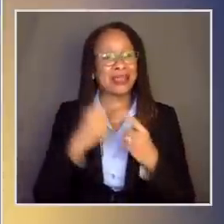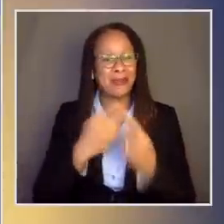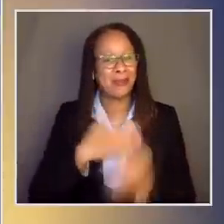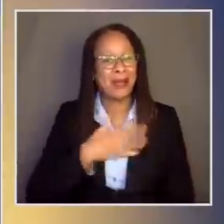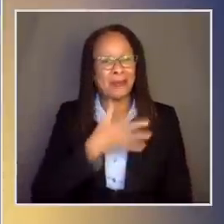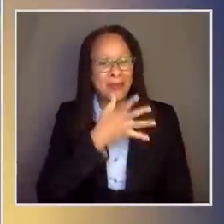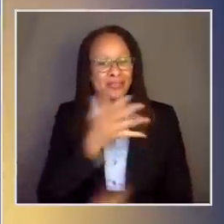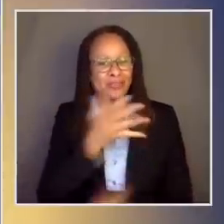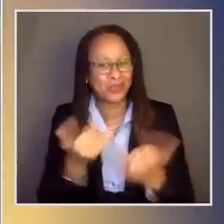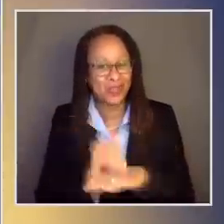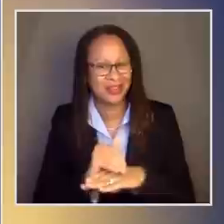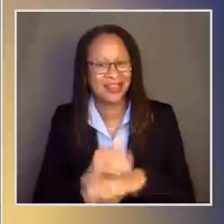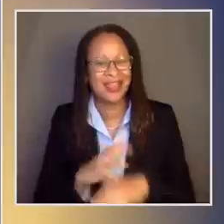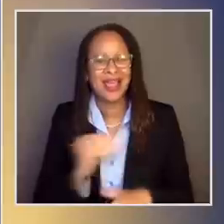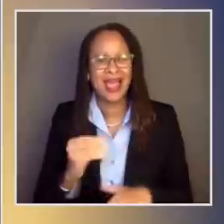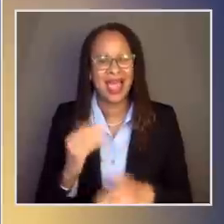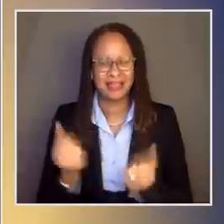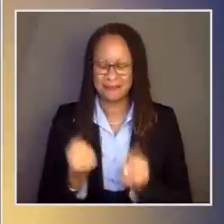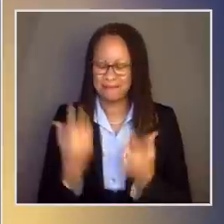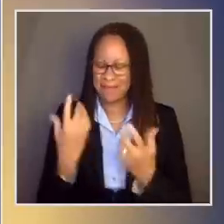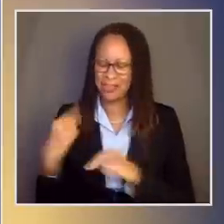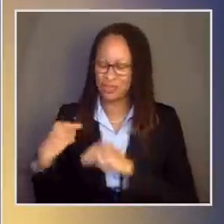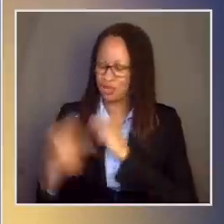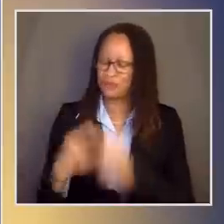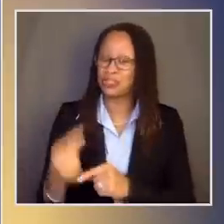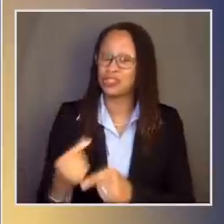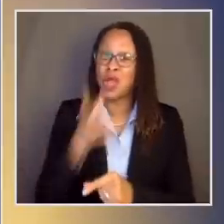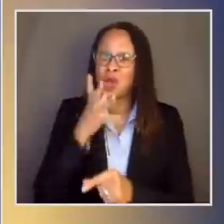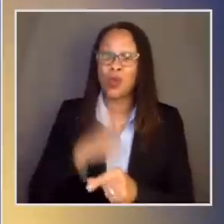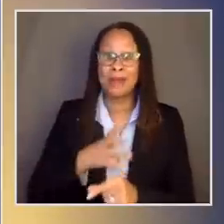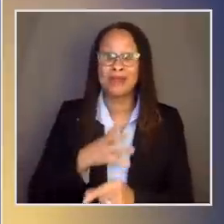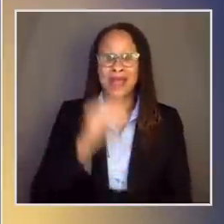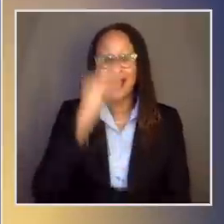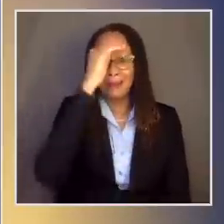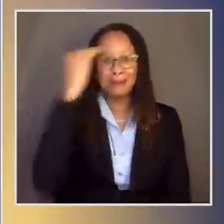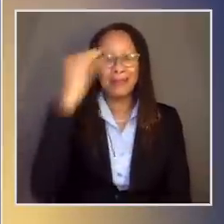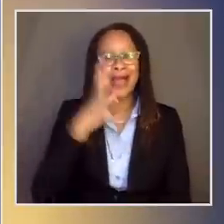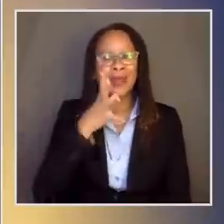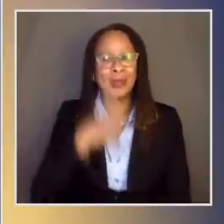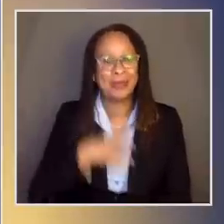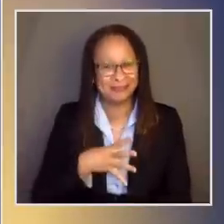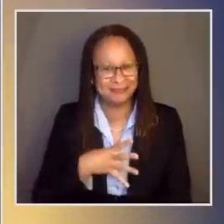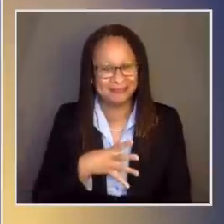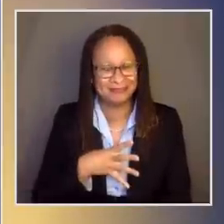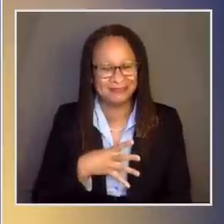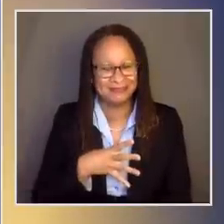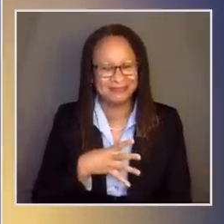and about the generations of women, black women,